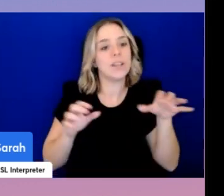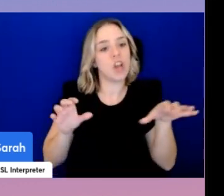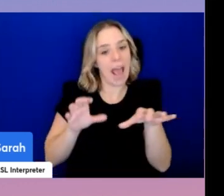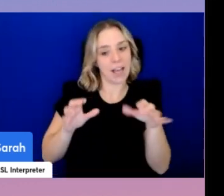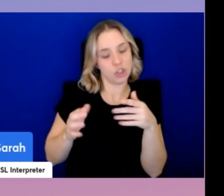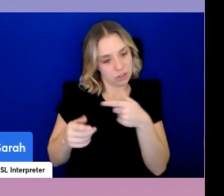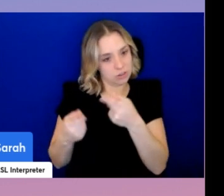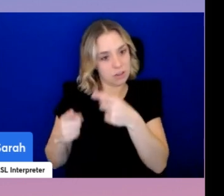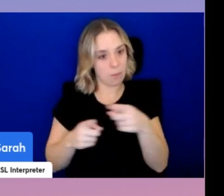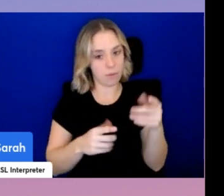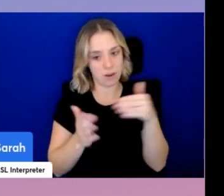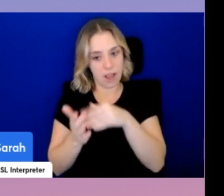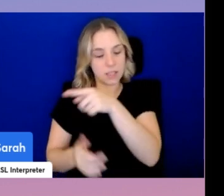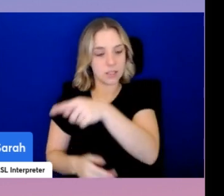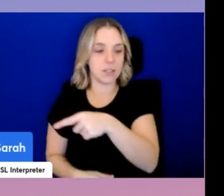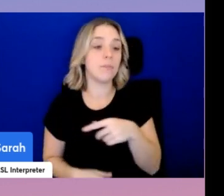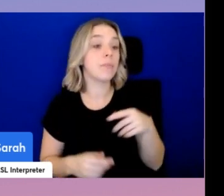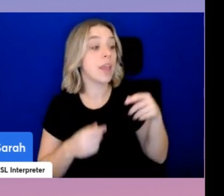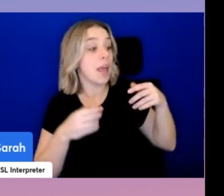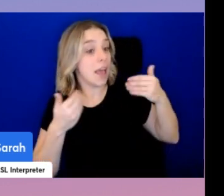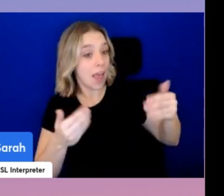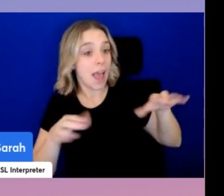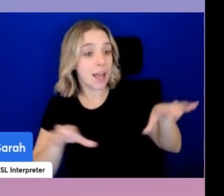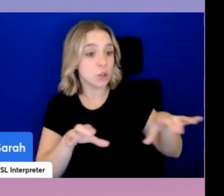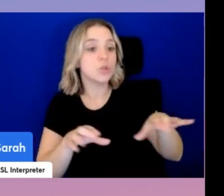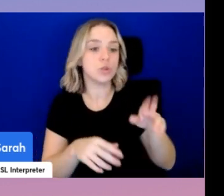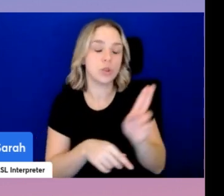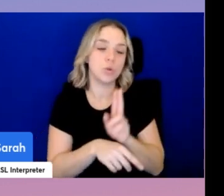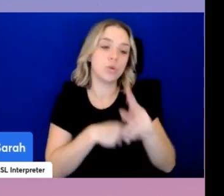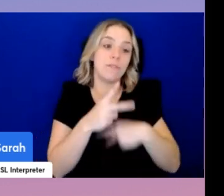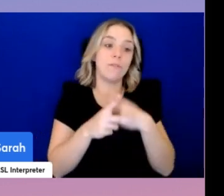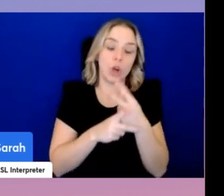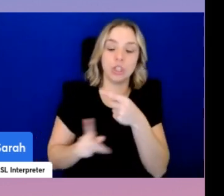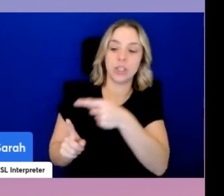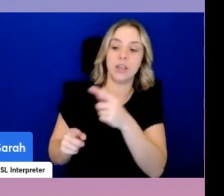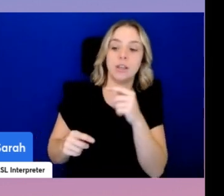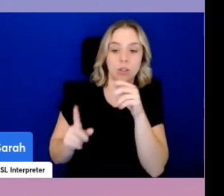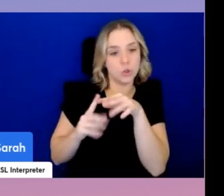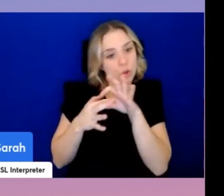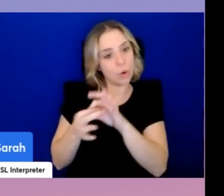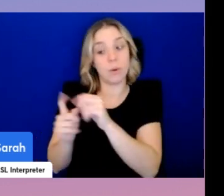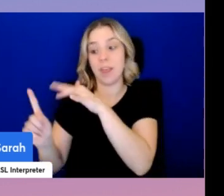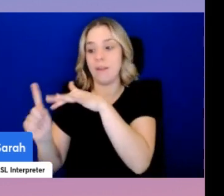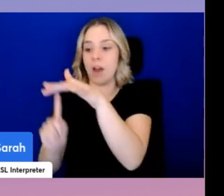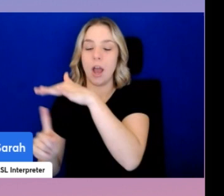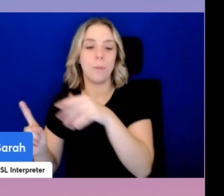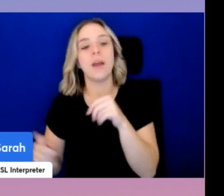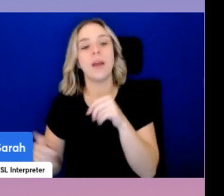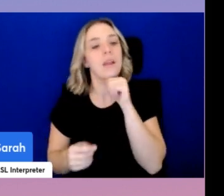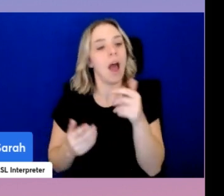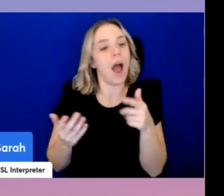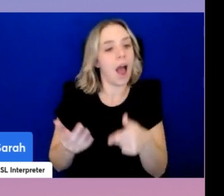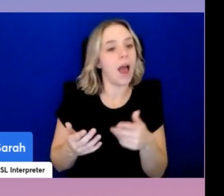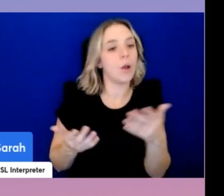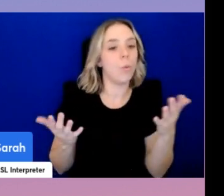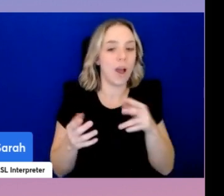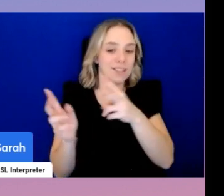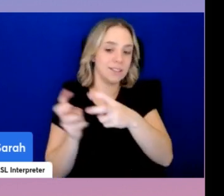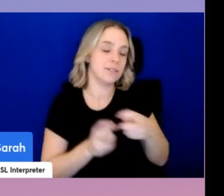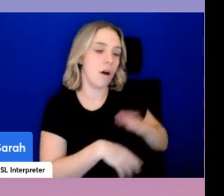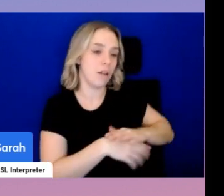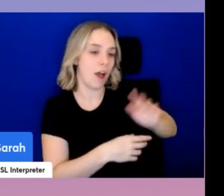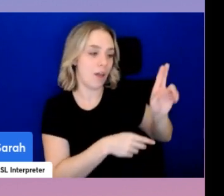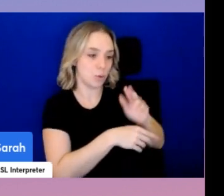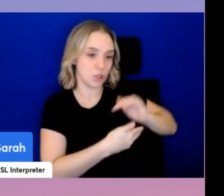Executions against this workspace use the version of Terraform associated with the environment, not the version installed on the user's laptop.